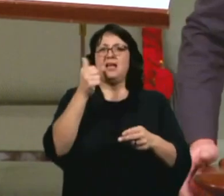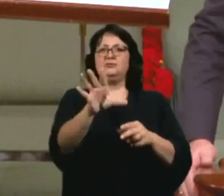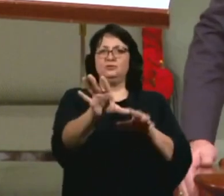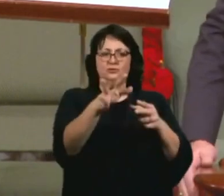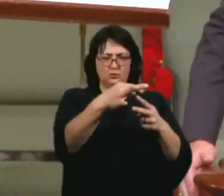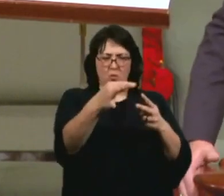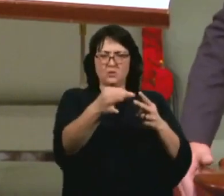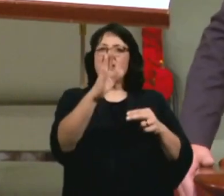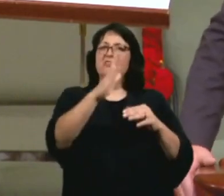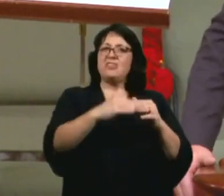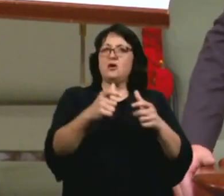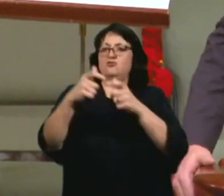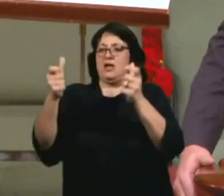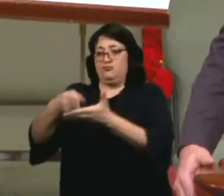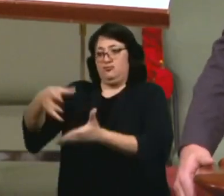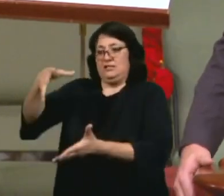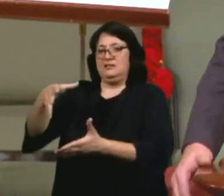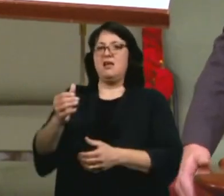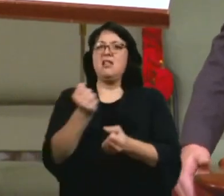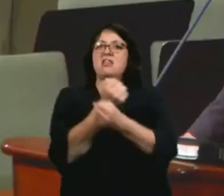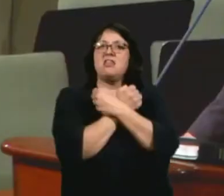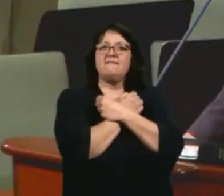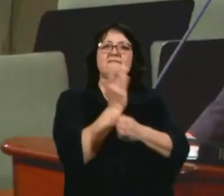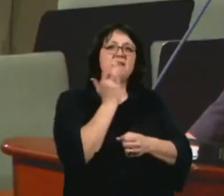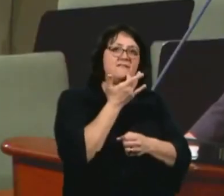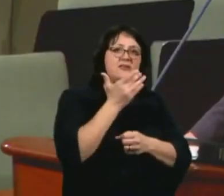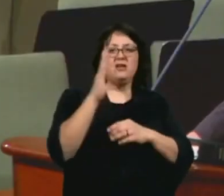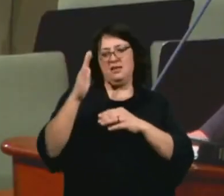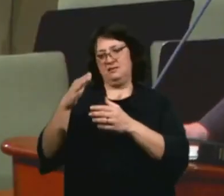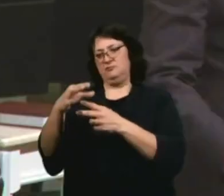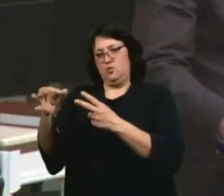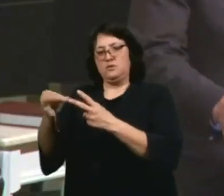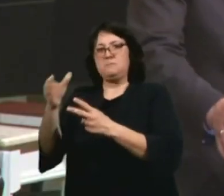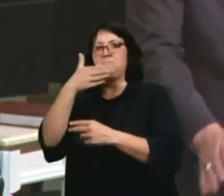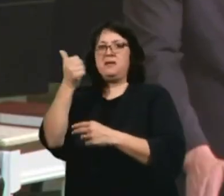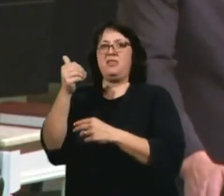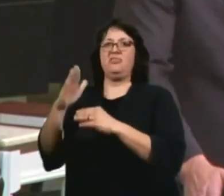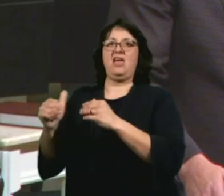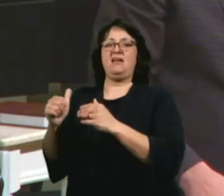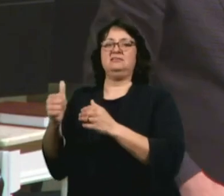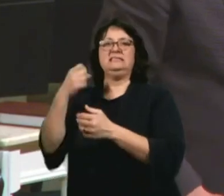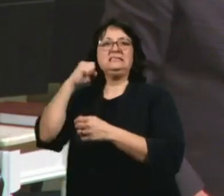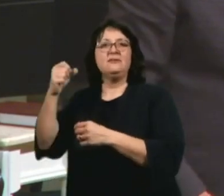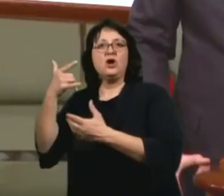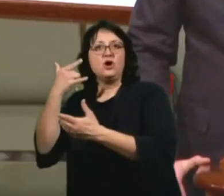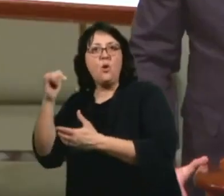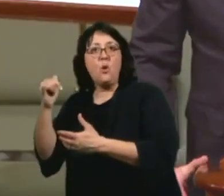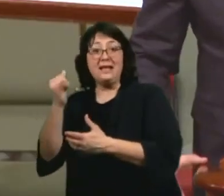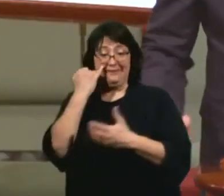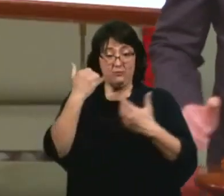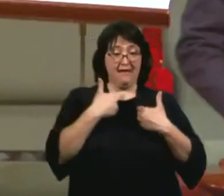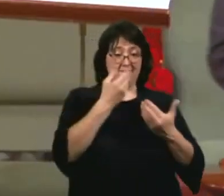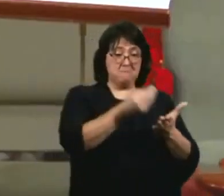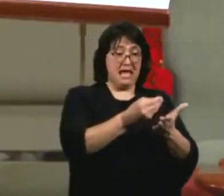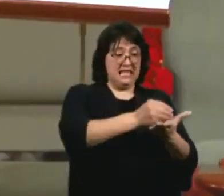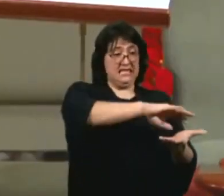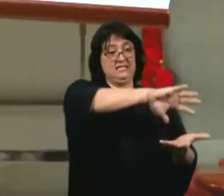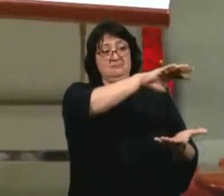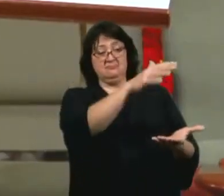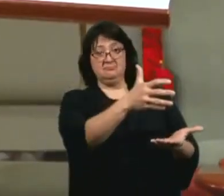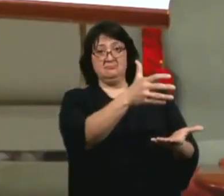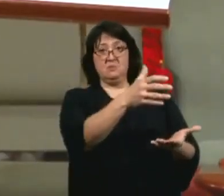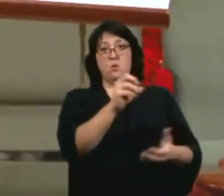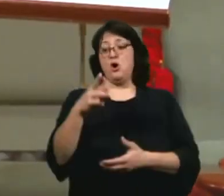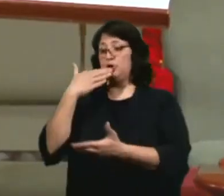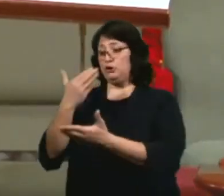than great riches, and loving favor than silver and gold. If you had a pile of cash on this side of the pulpit, and you have a good